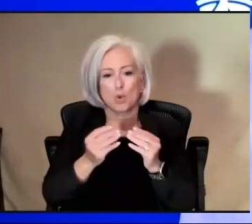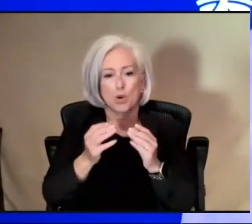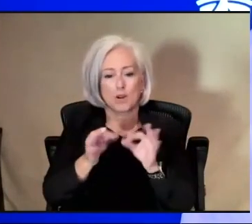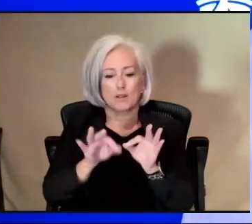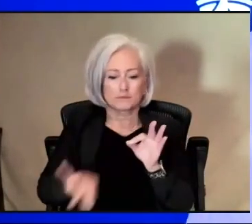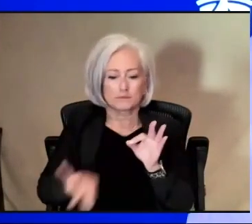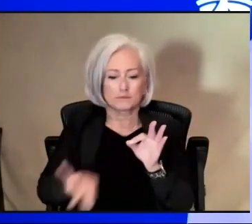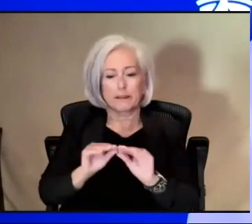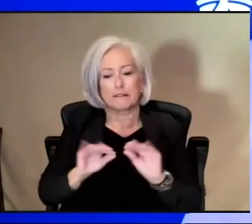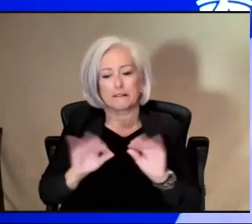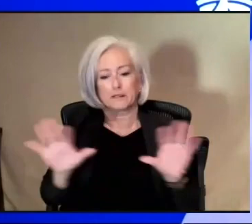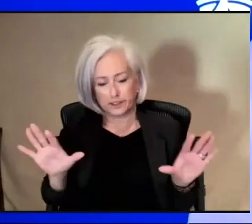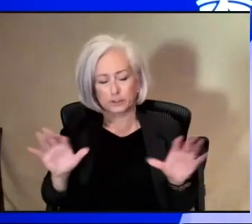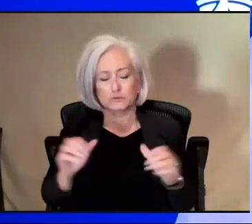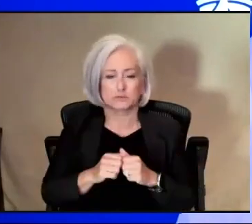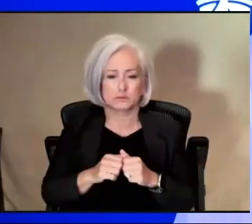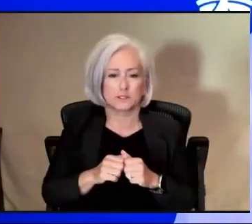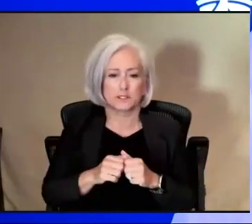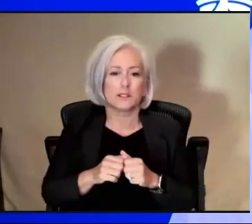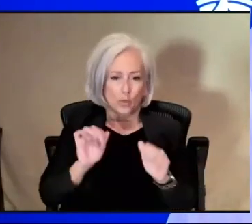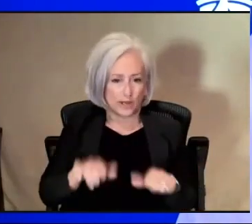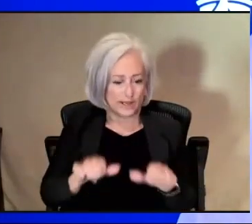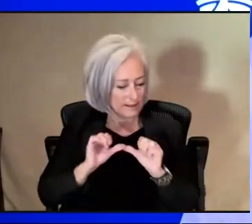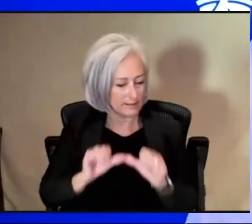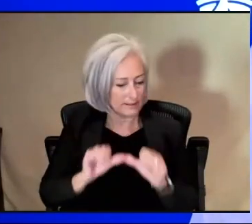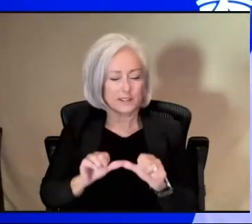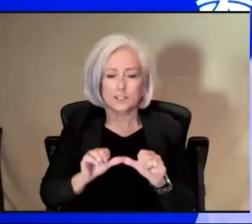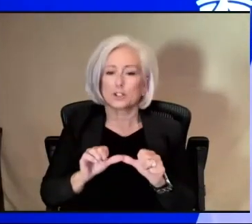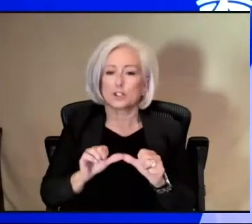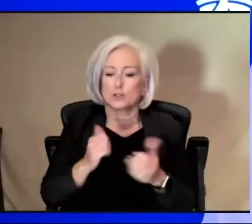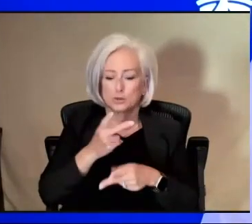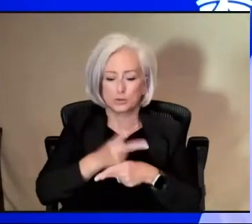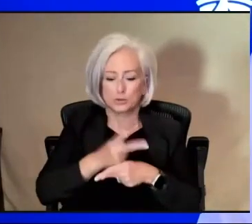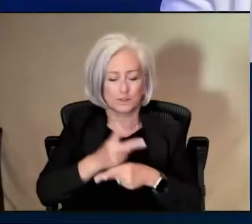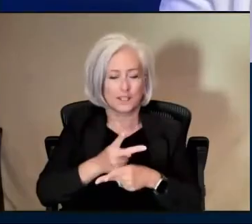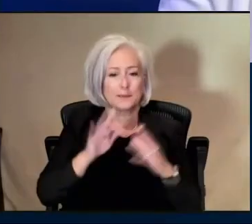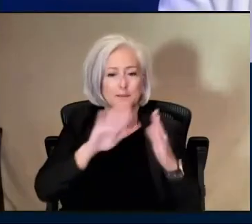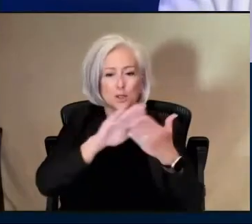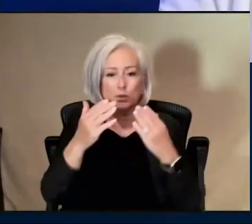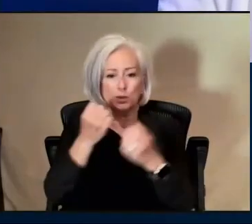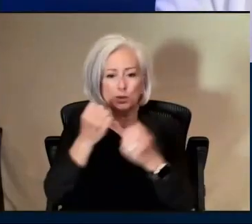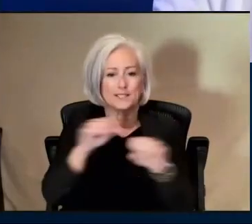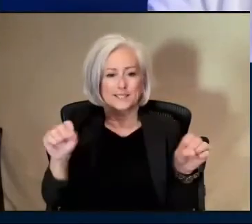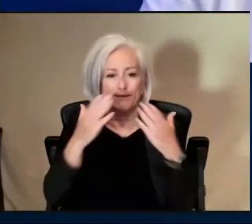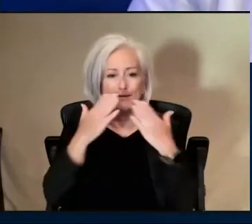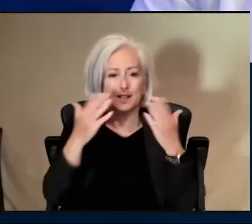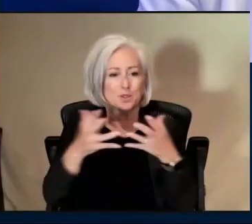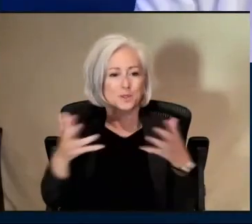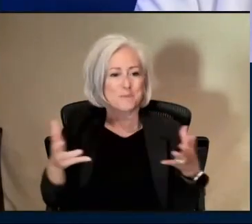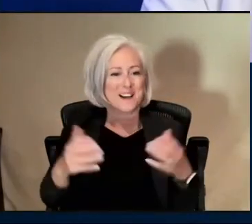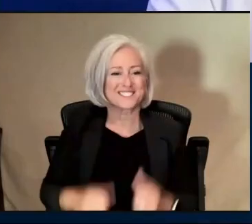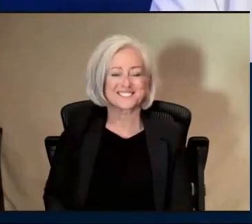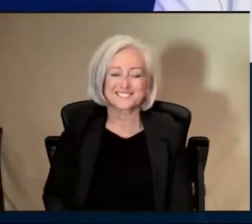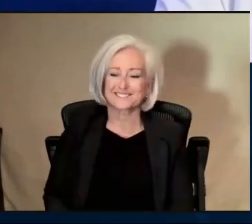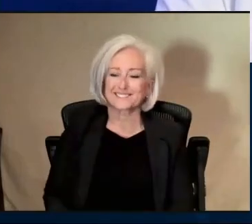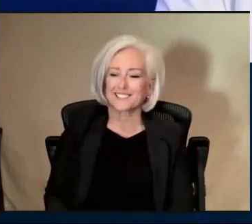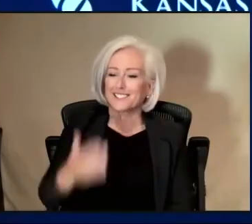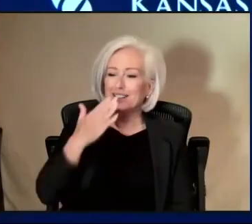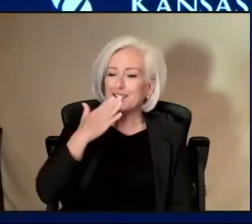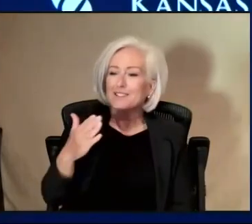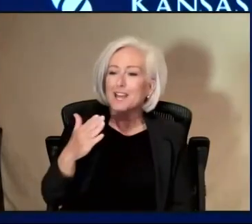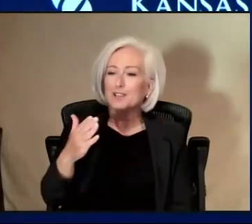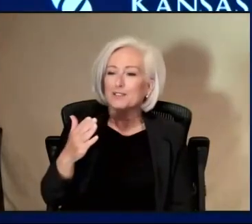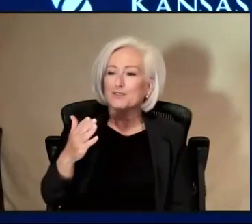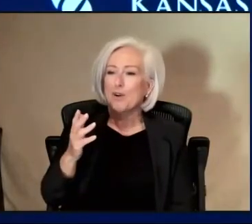that we can, again, keep our community safe, really try to keep everyone safe. So thank you very much. And I just want to thank our panelists. This